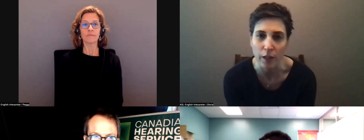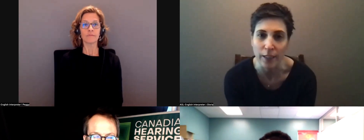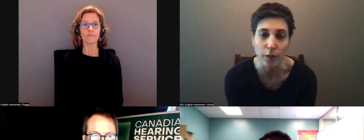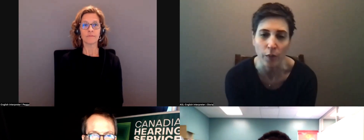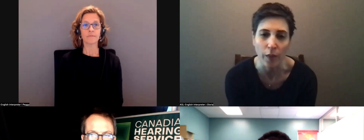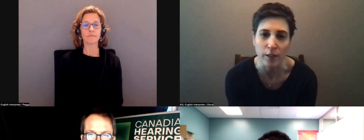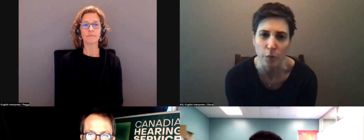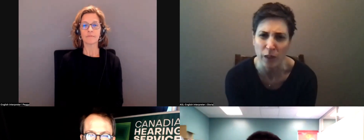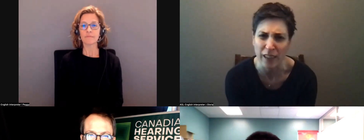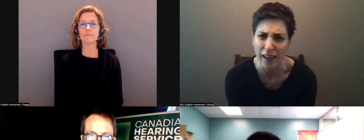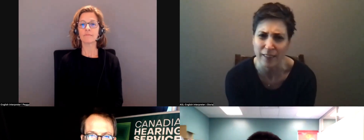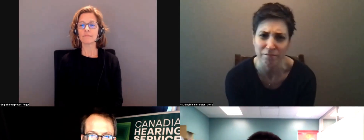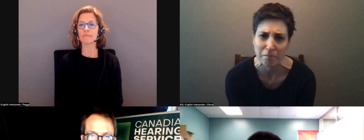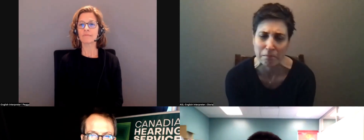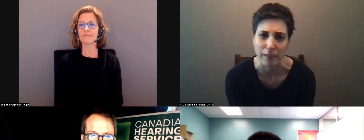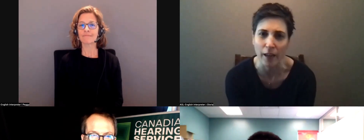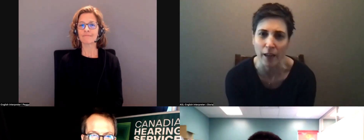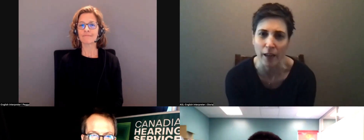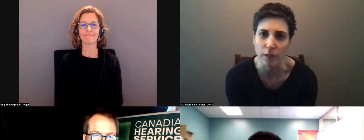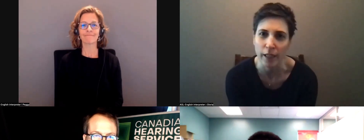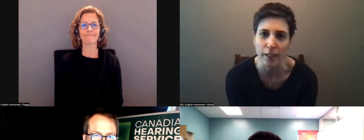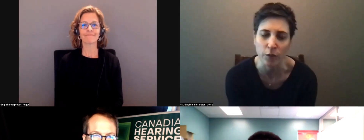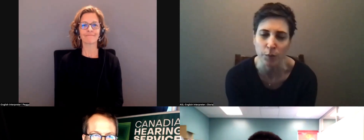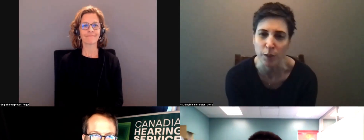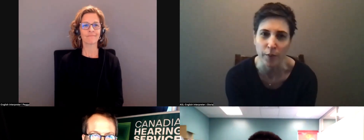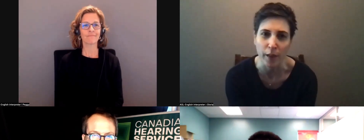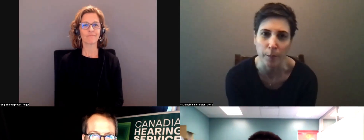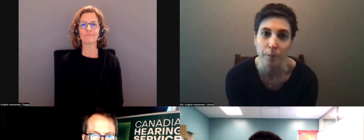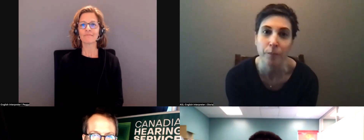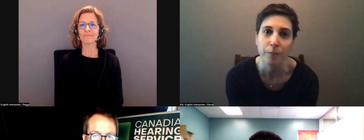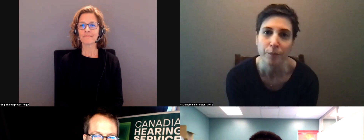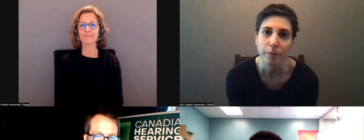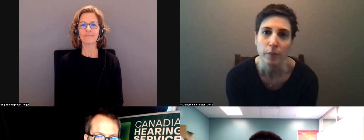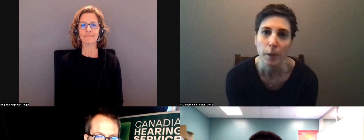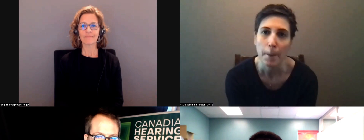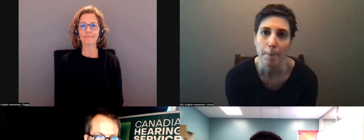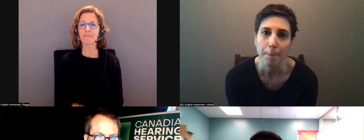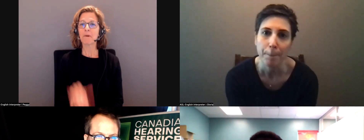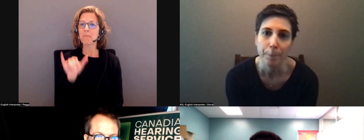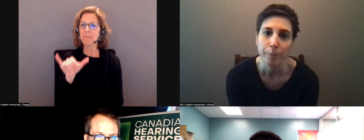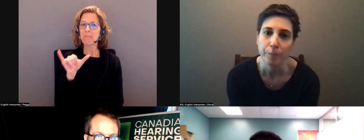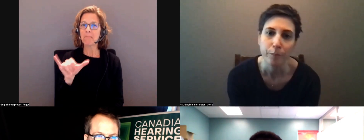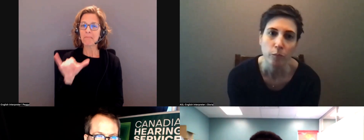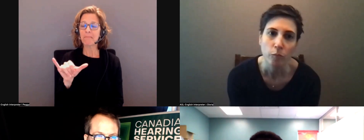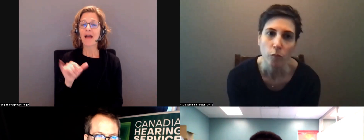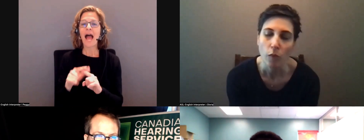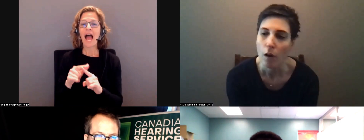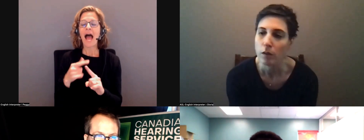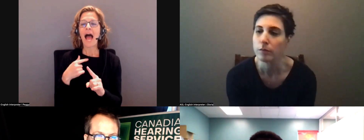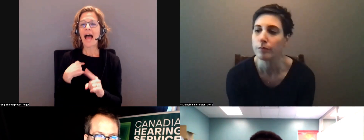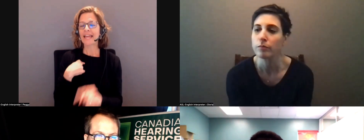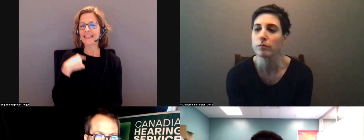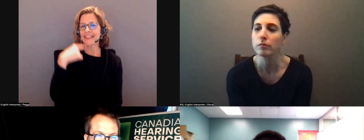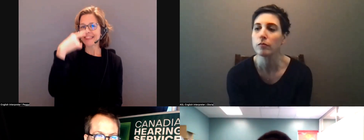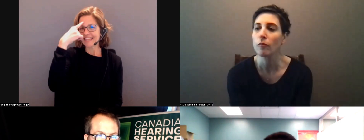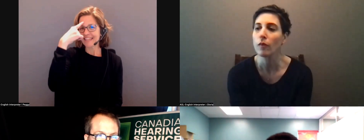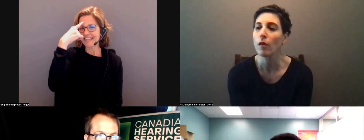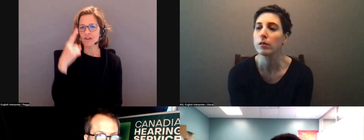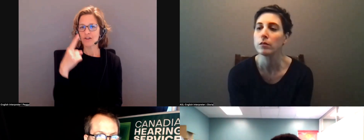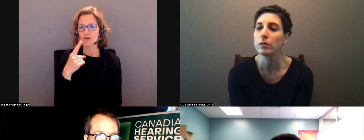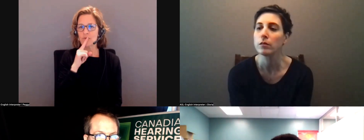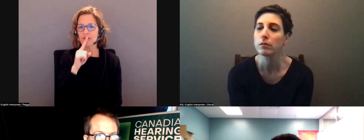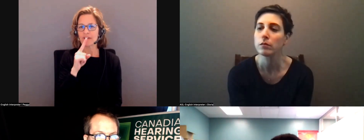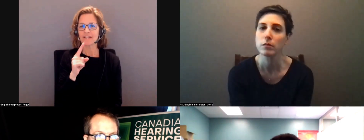material. I didn't know that. So I didn't know too much about that. Mm-hmm. I think it's when you think of our